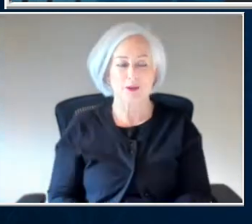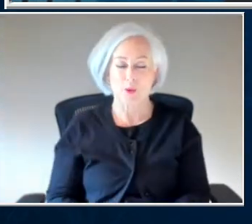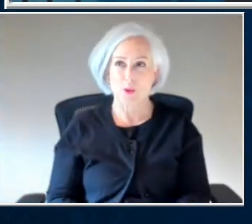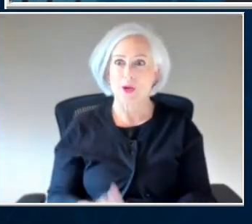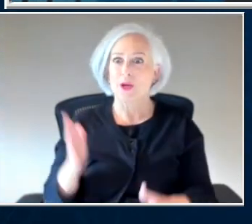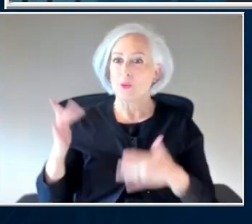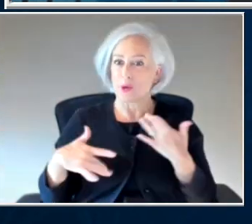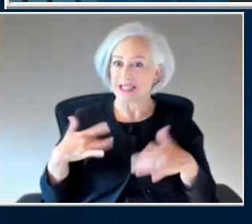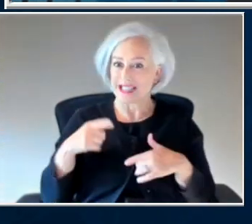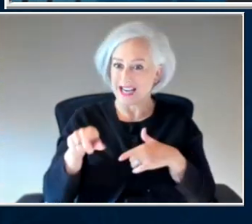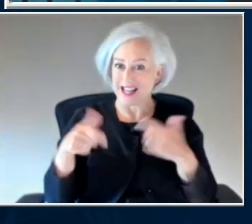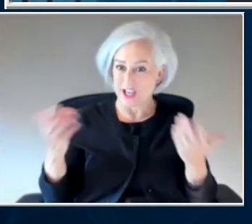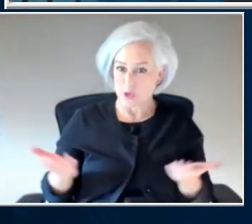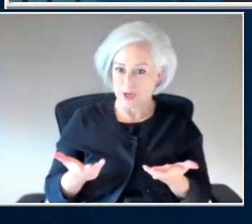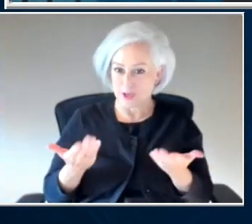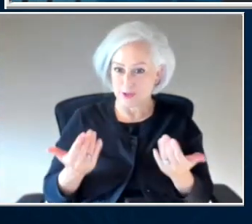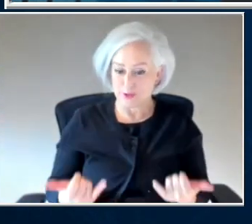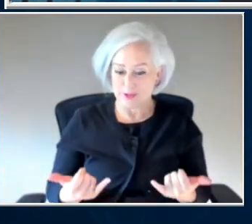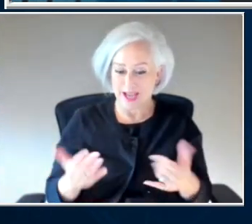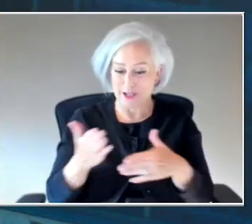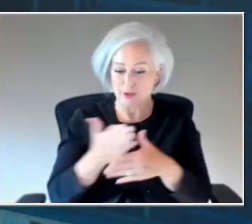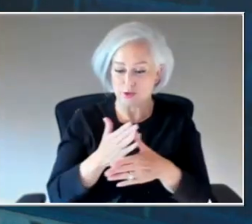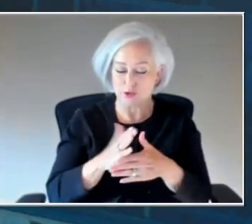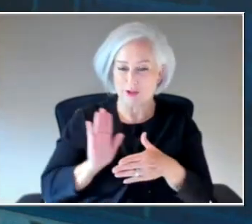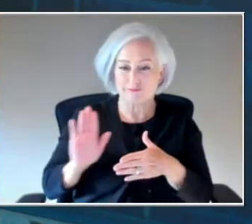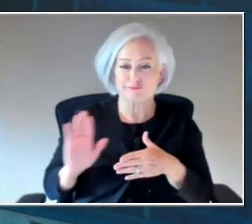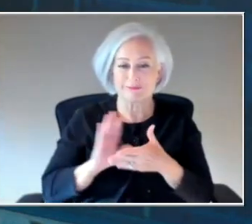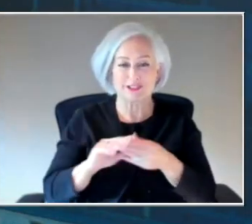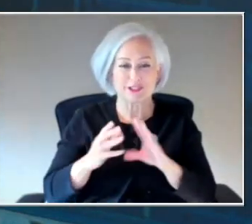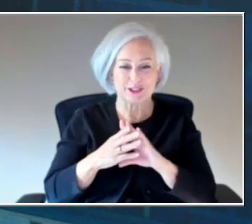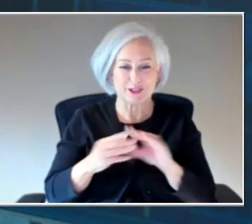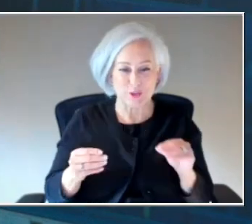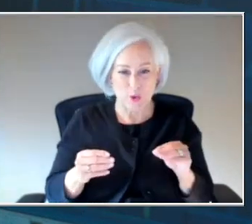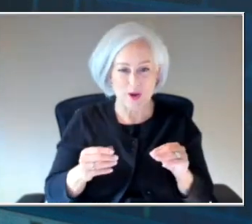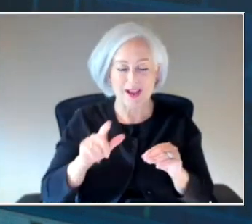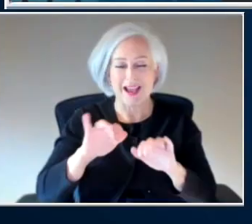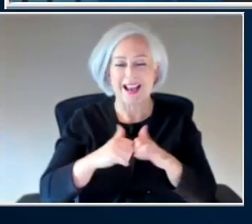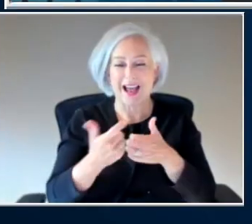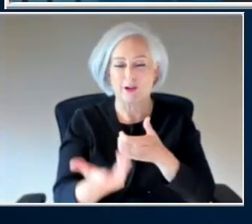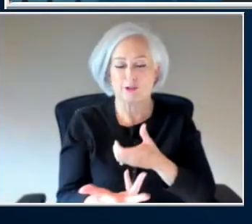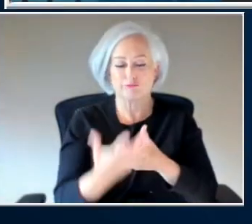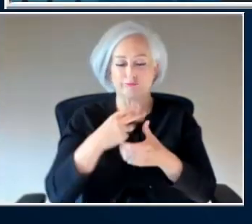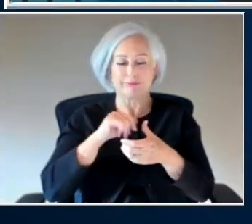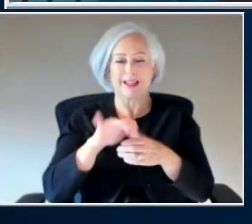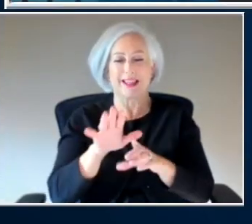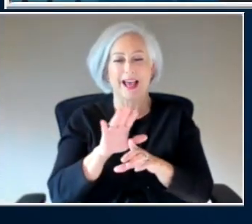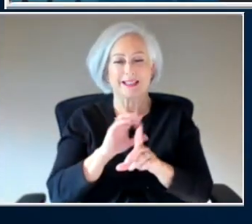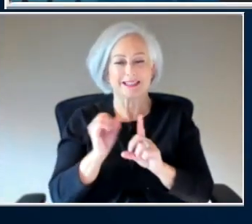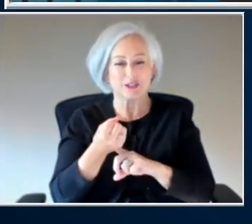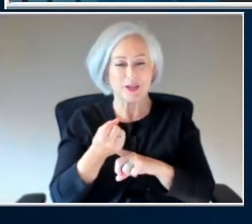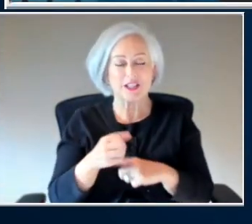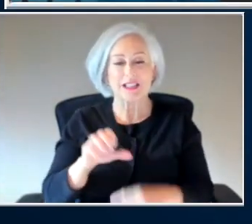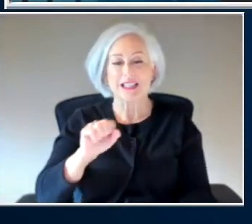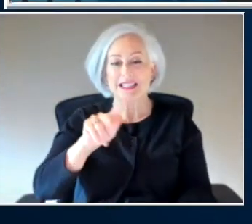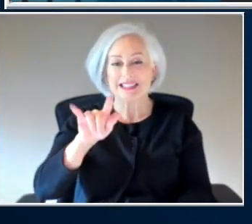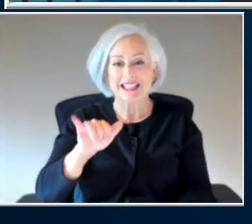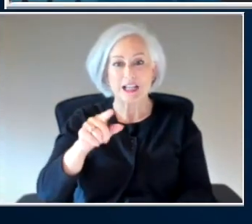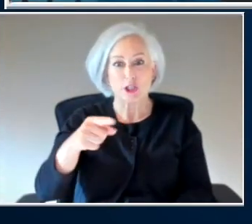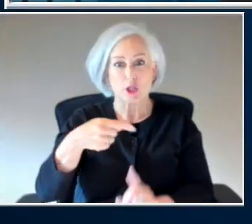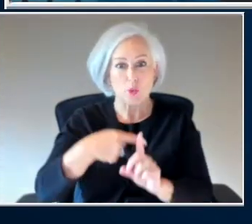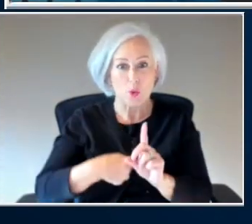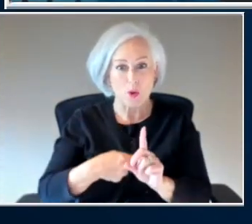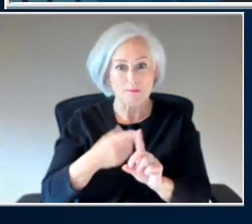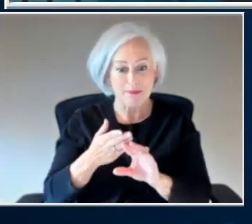you here to share part of the story and where you fit into all this. Stacey, we're going to start with you because you're just about a month out into